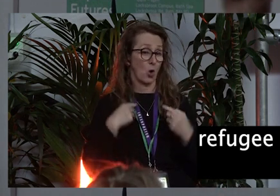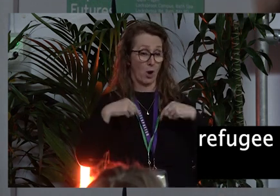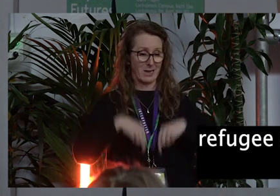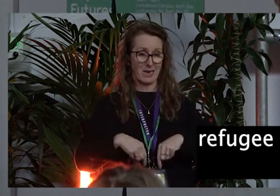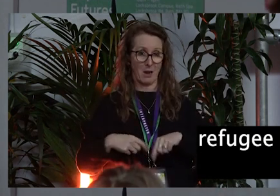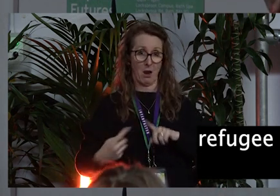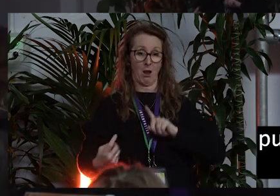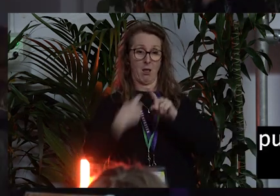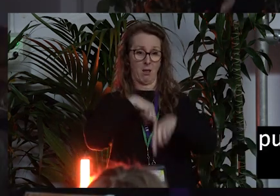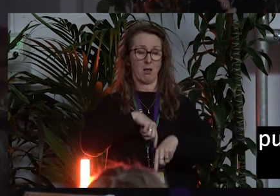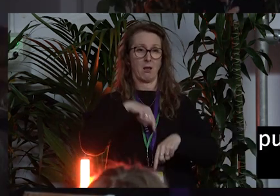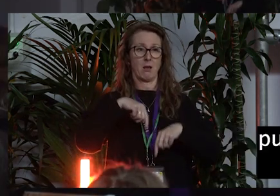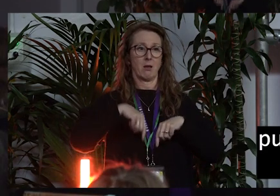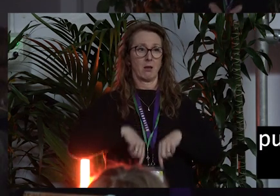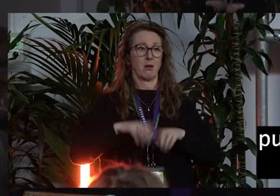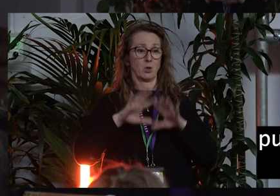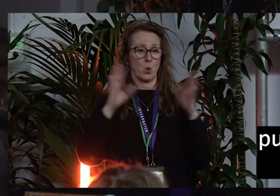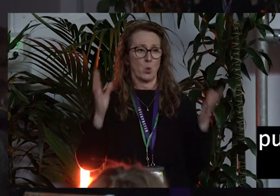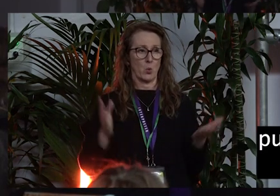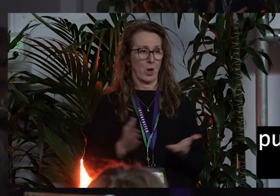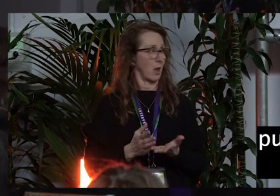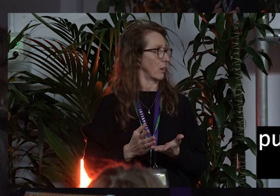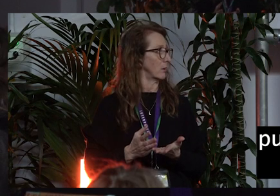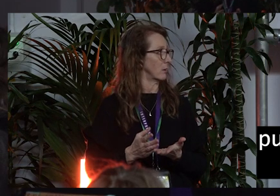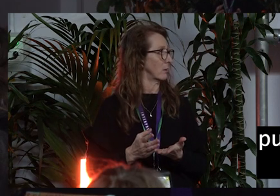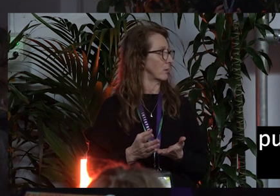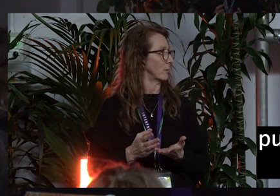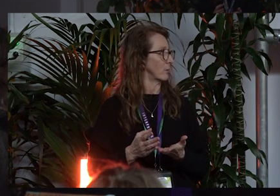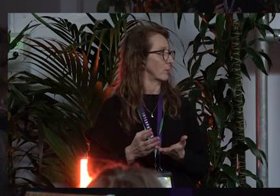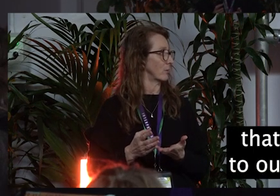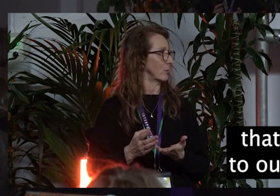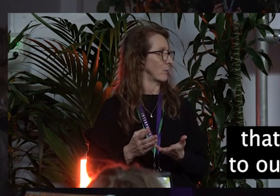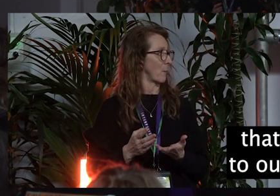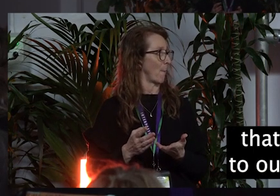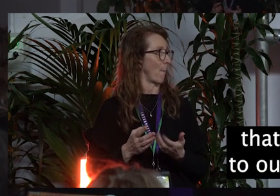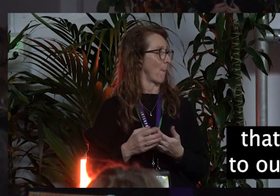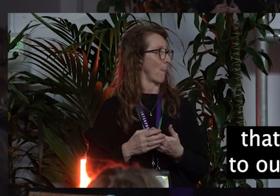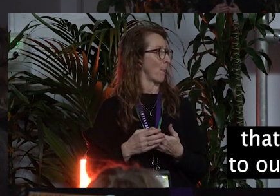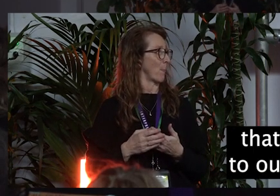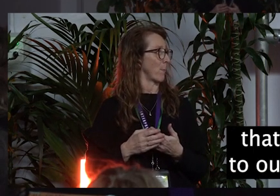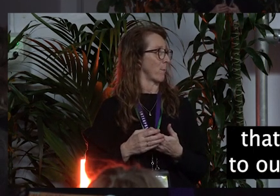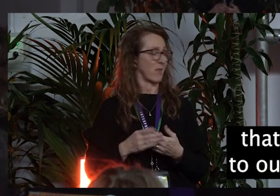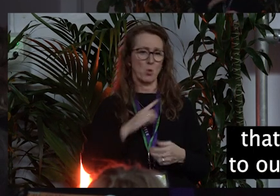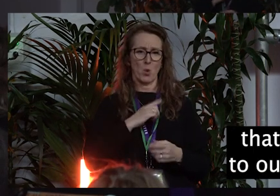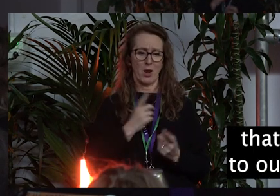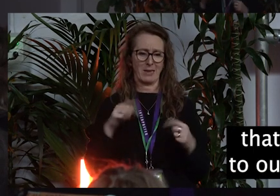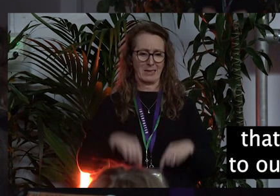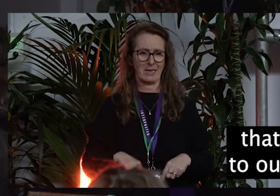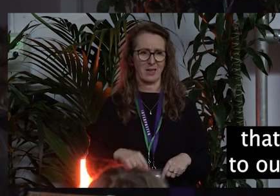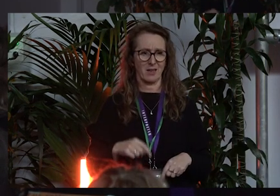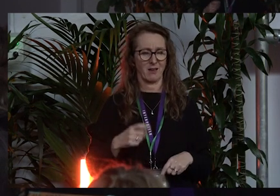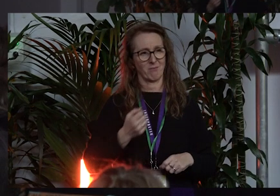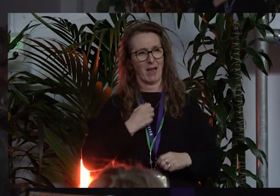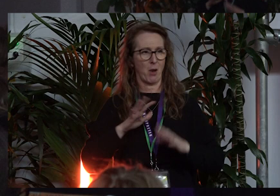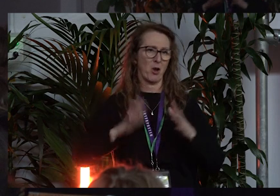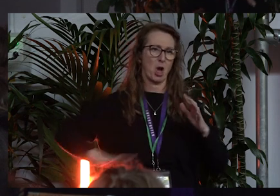coming to our world, and inverting commas here, I want you to know I am, that you know, why they're coming to our country is so